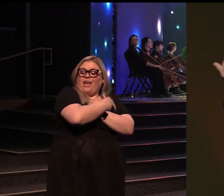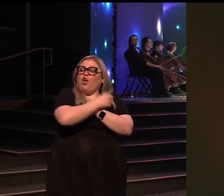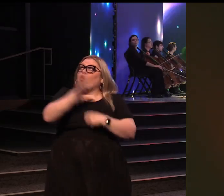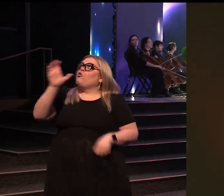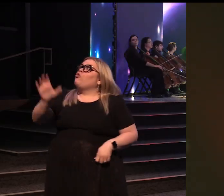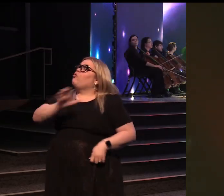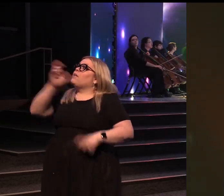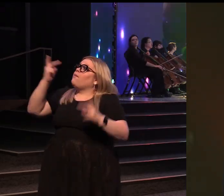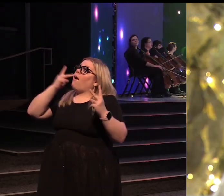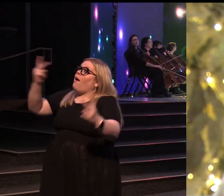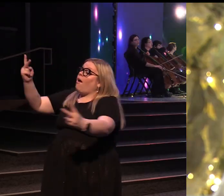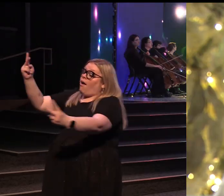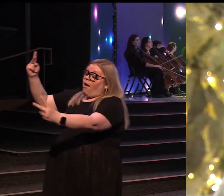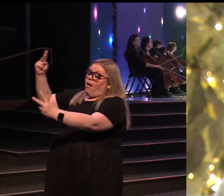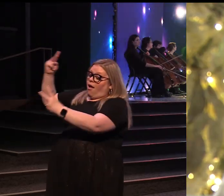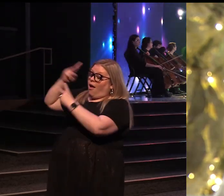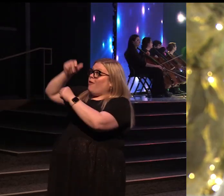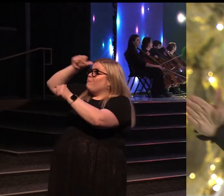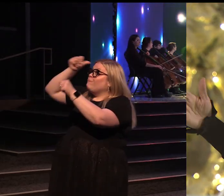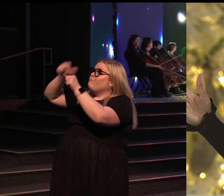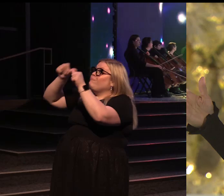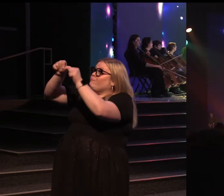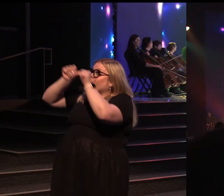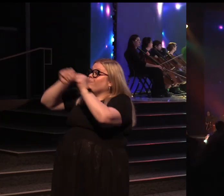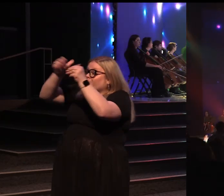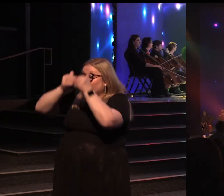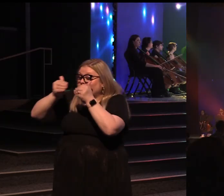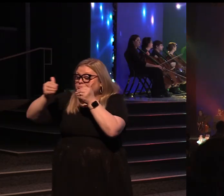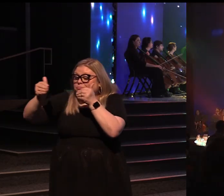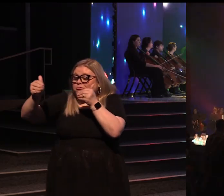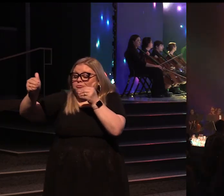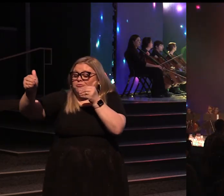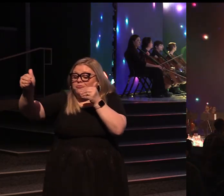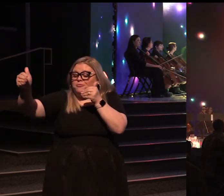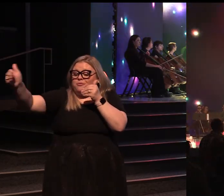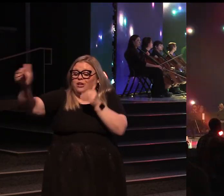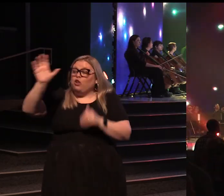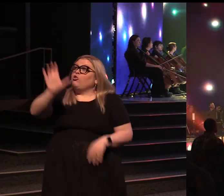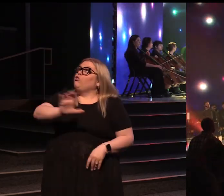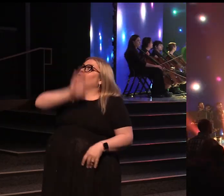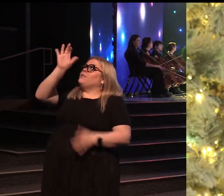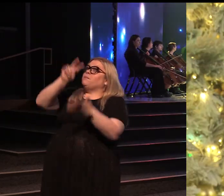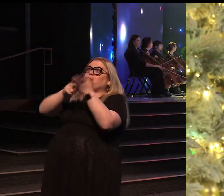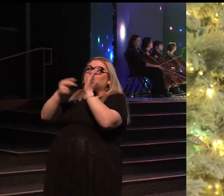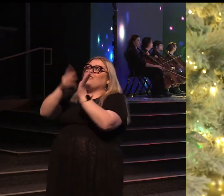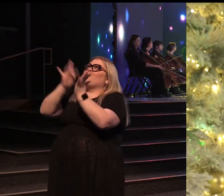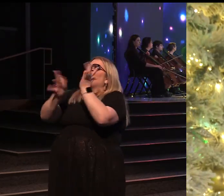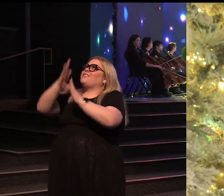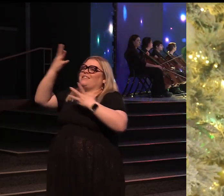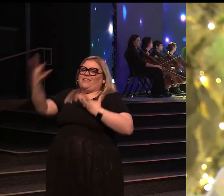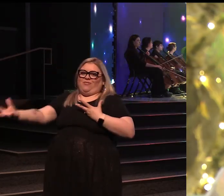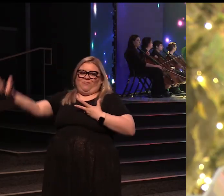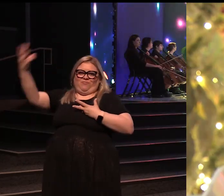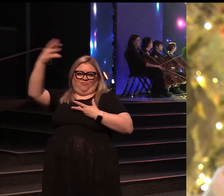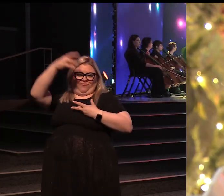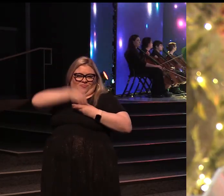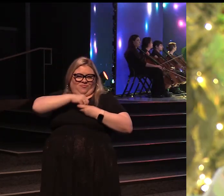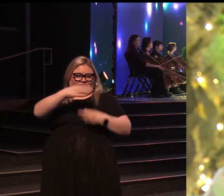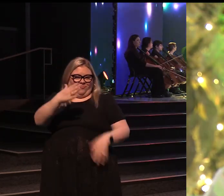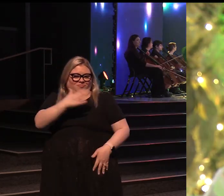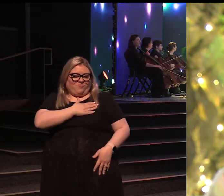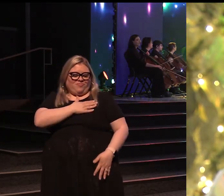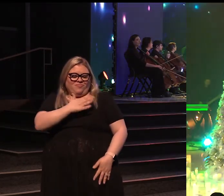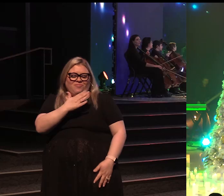la Navidad es un recuerdo que el tiempo nunca borró. La Navidad es Jesucristo naciendo en